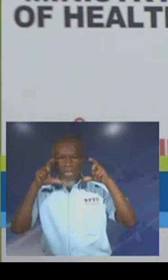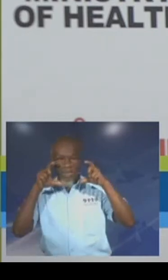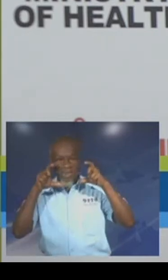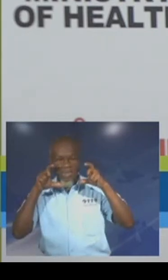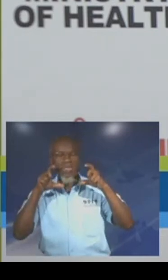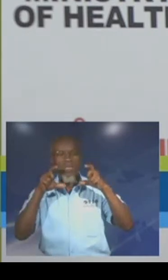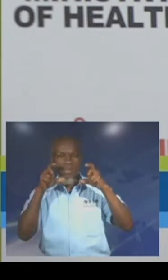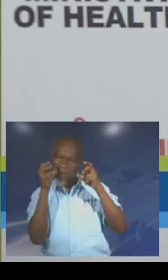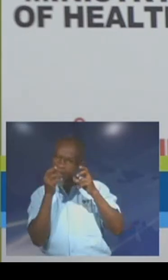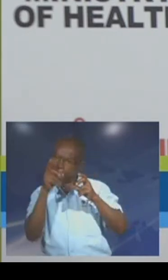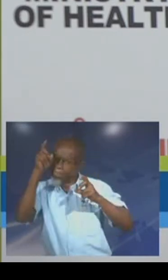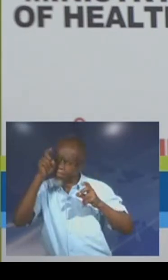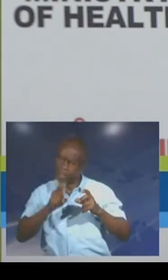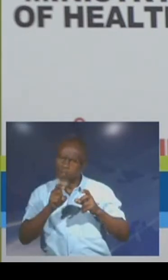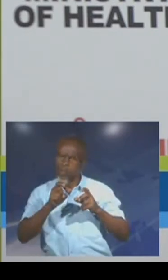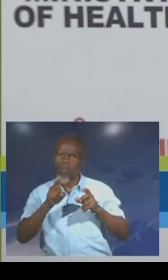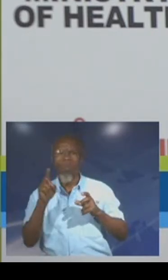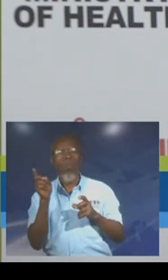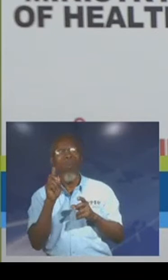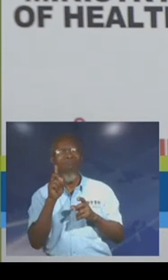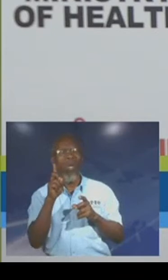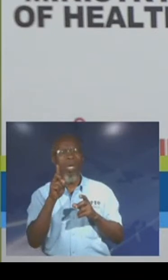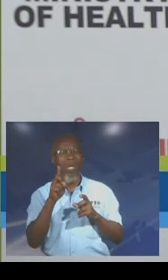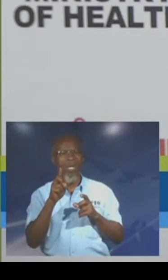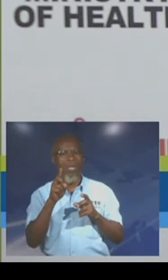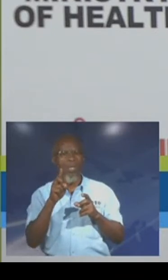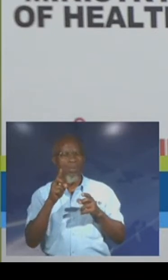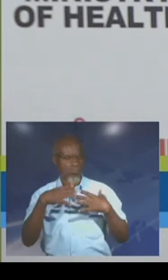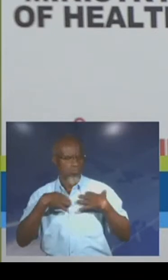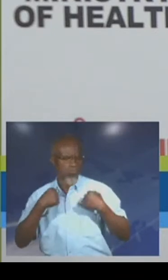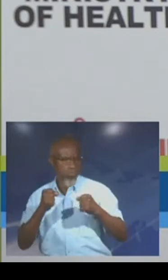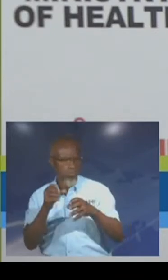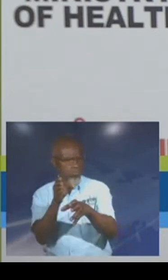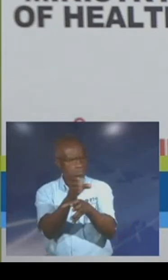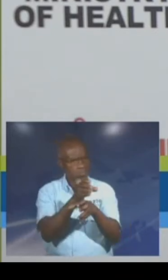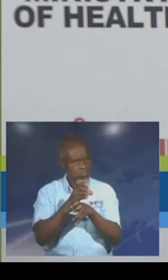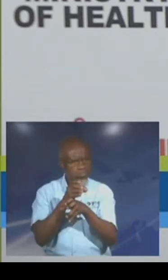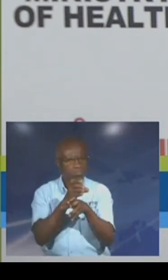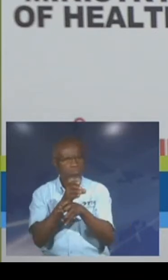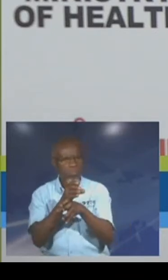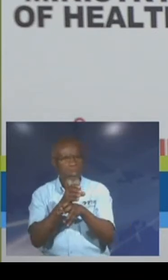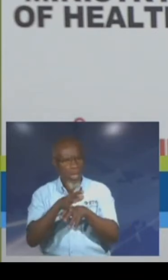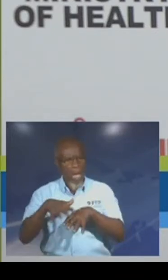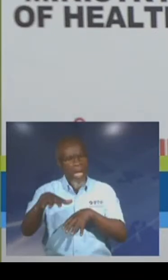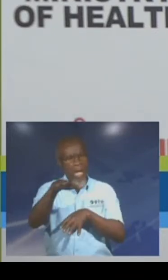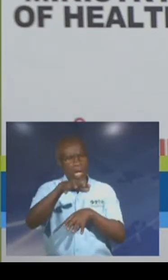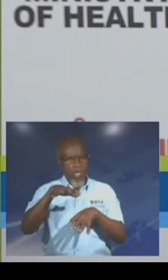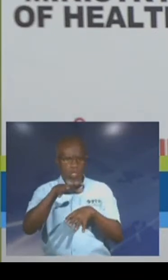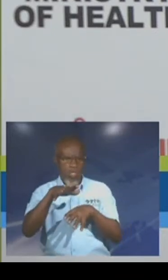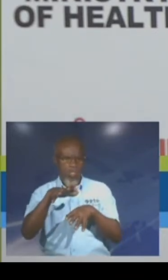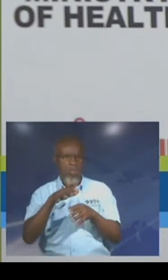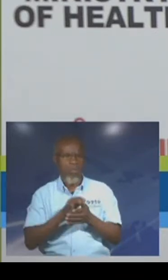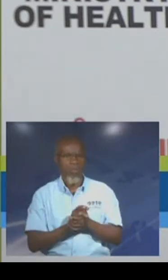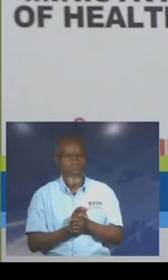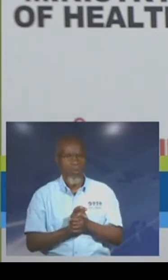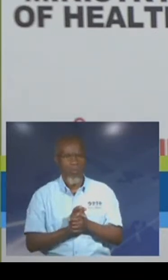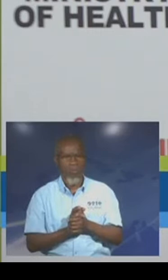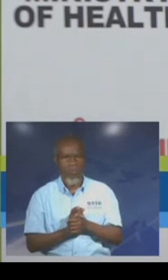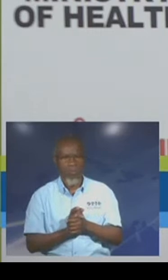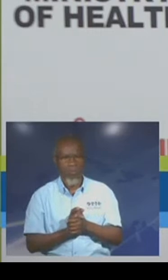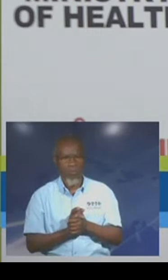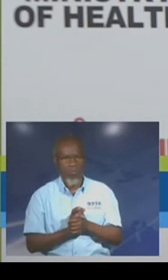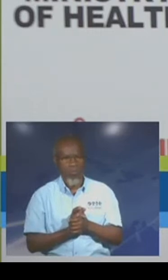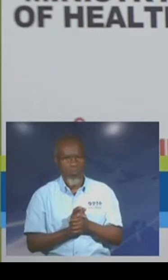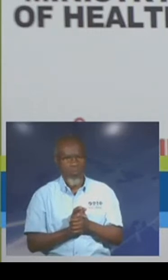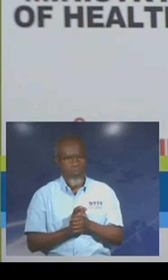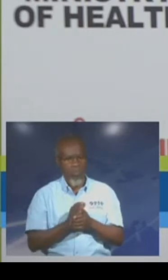in healthcare settings. There are little or no other public health regulations. What